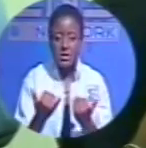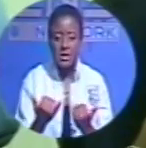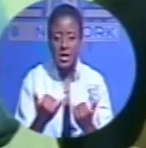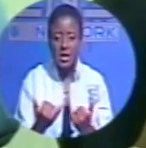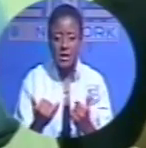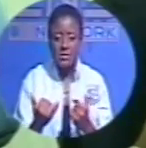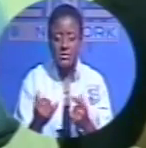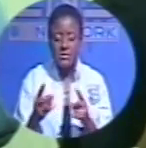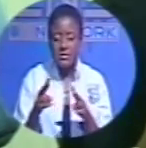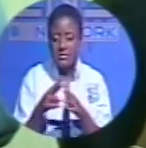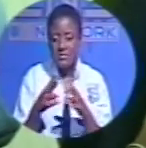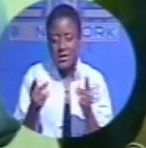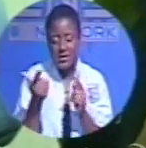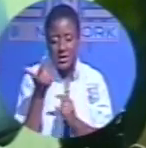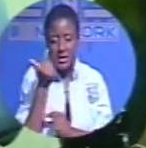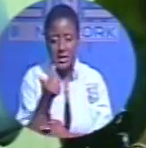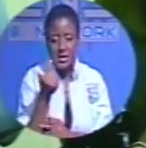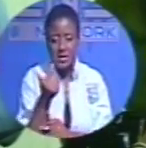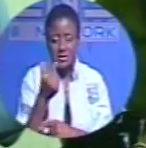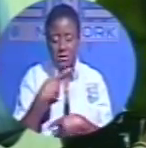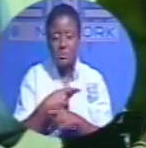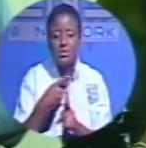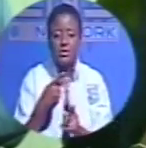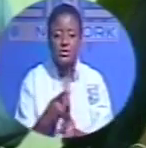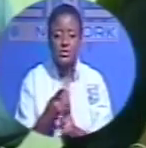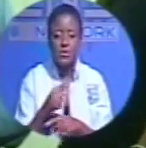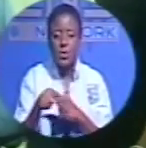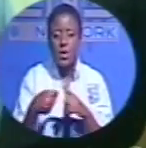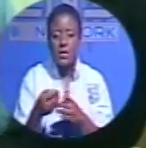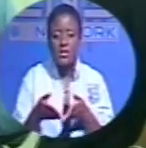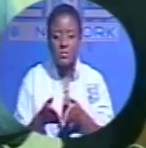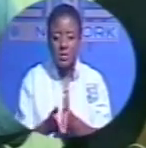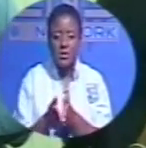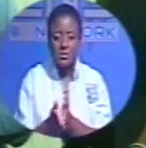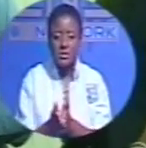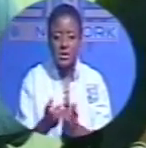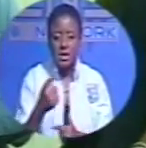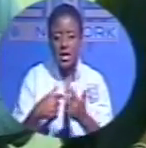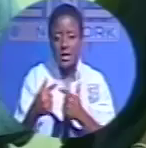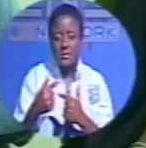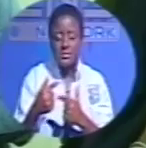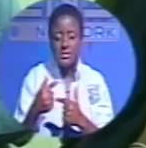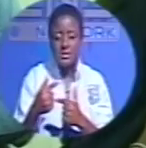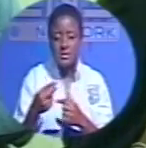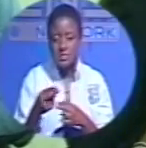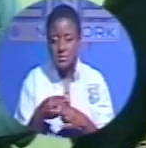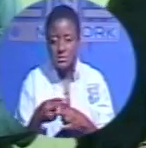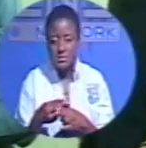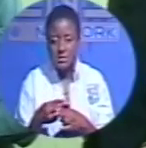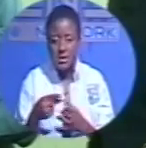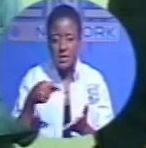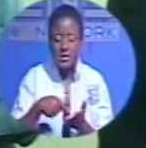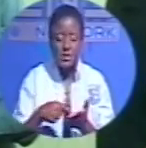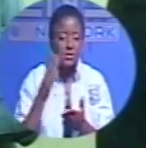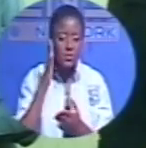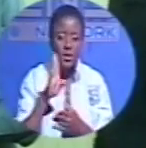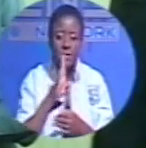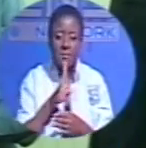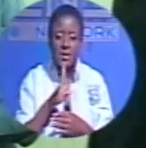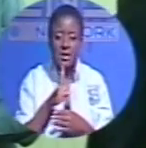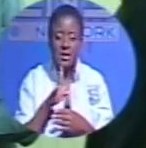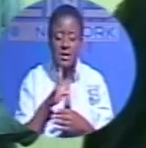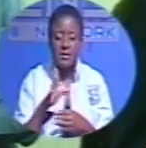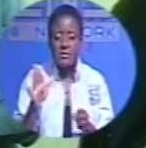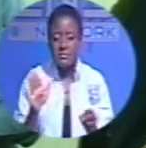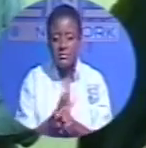little to handle. I'm told that when the boat comes in the next few days, this will be a place